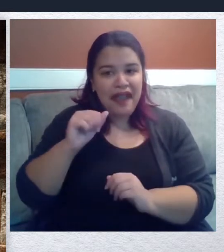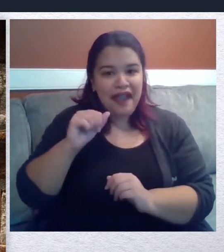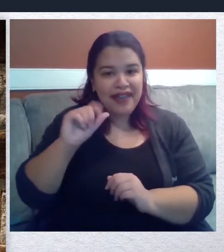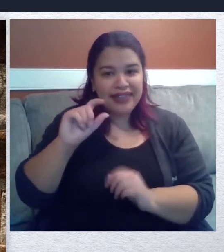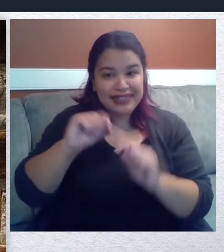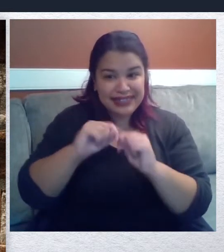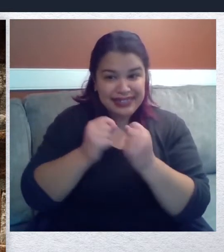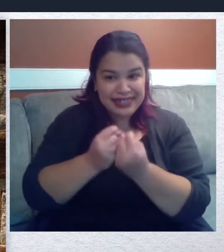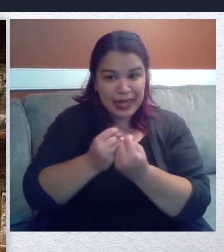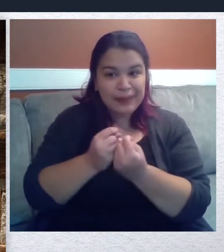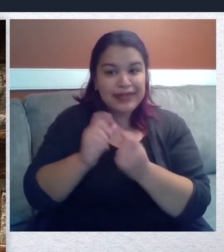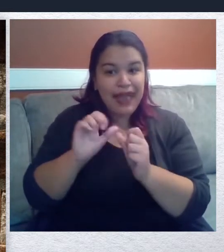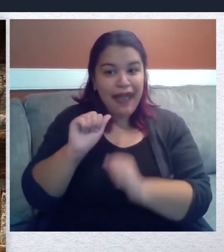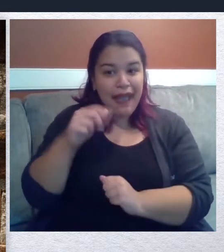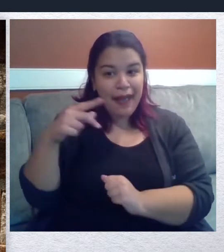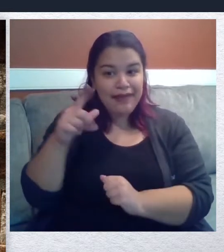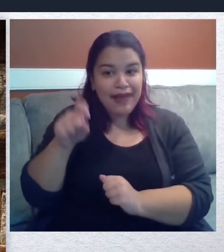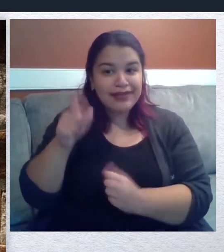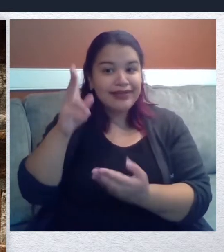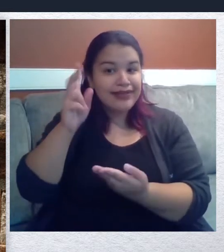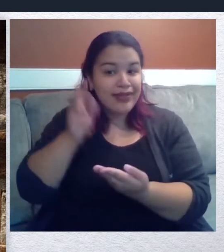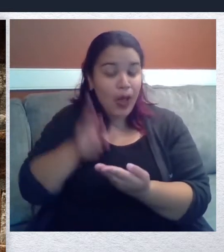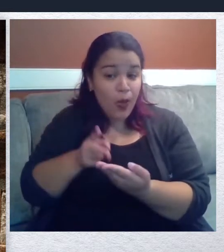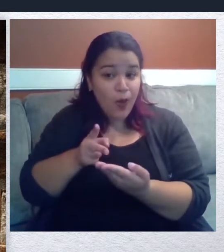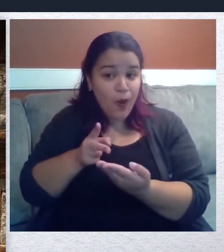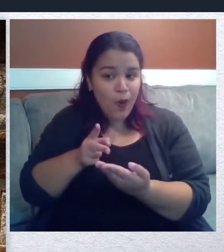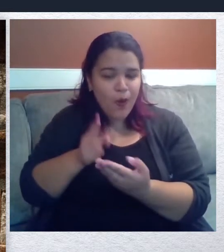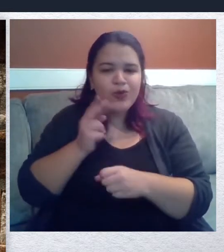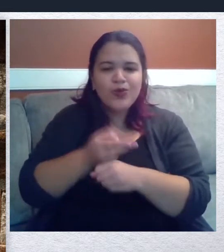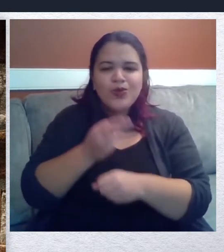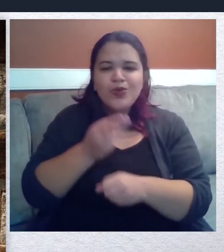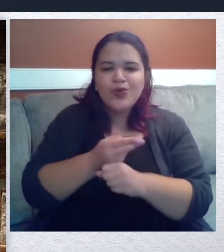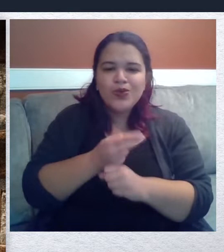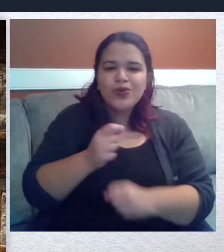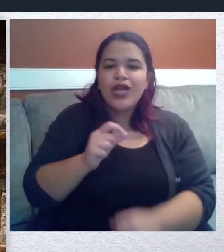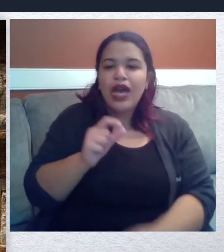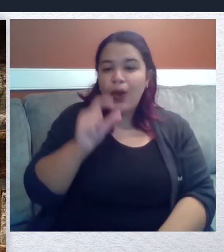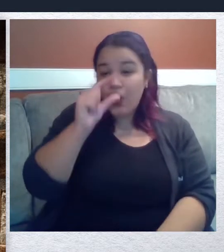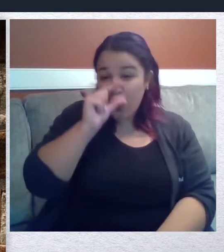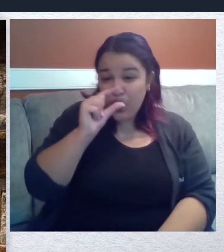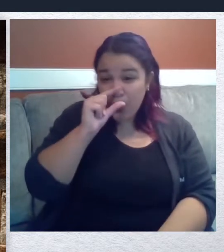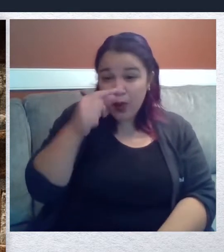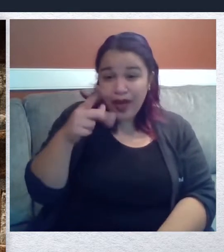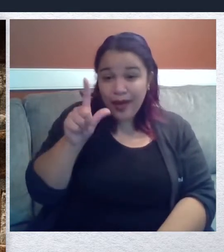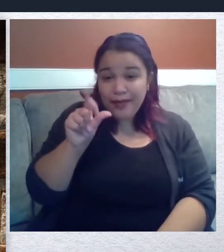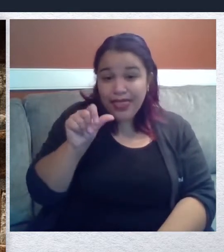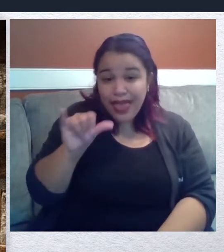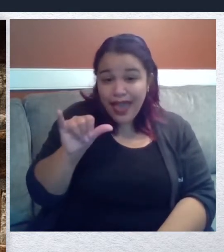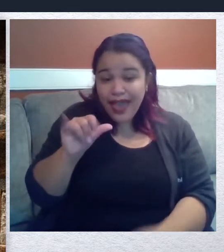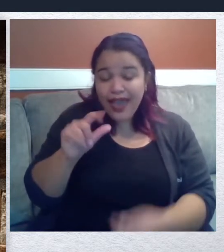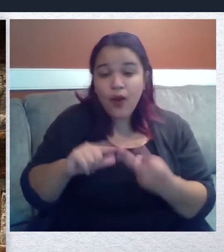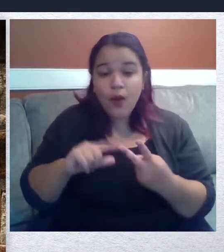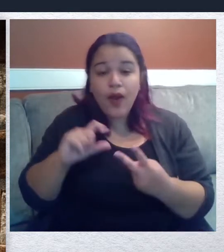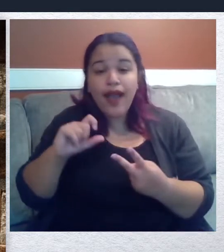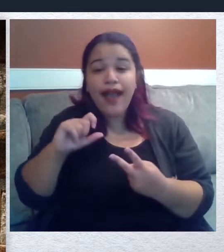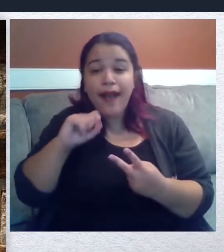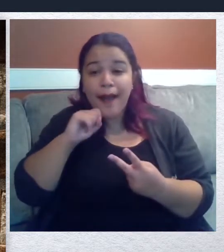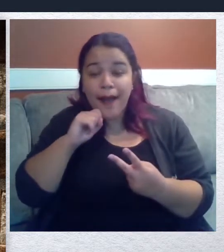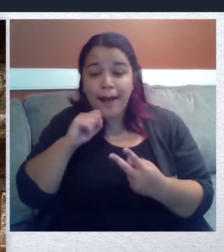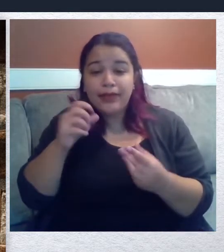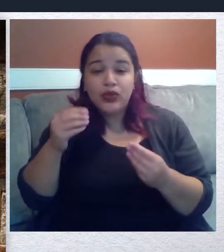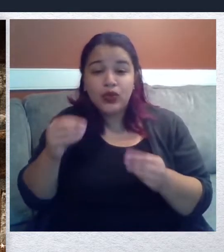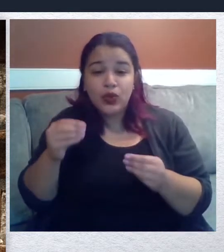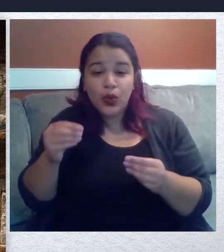or the Google Play Store. Meetings are available on iOS and Android now and will be available